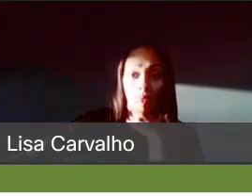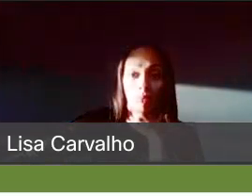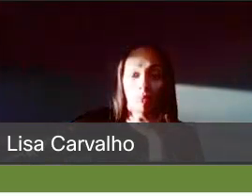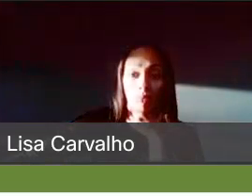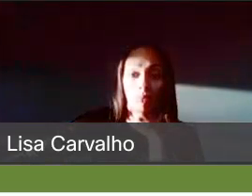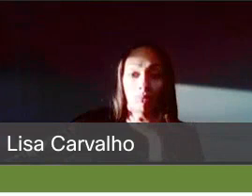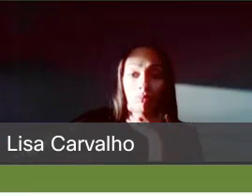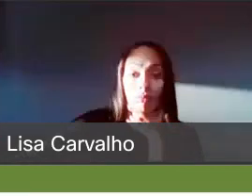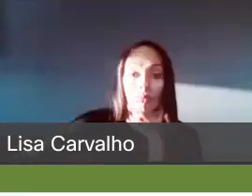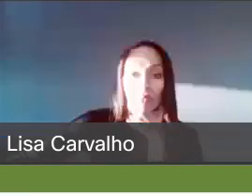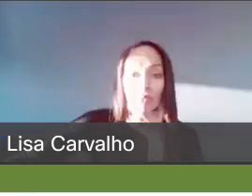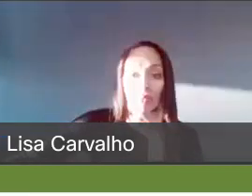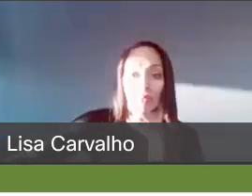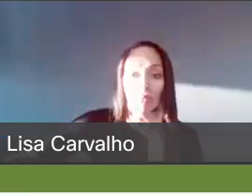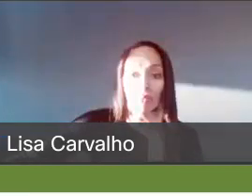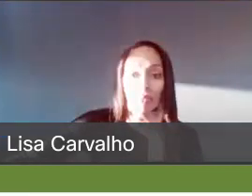it? Thanks for that. What Yes.